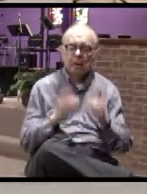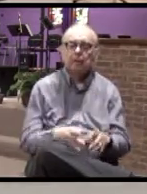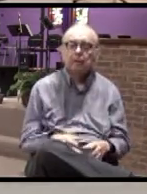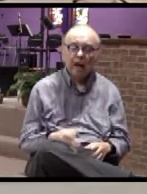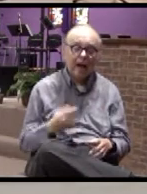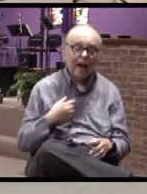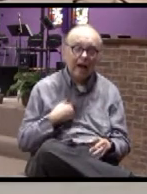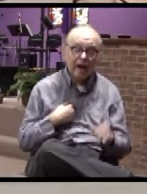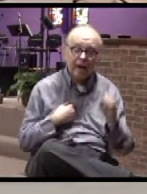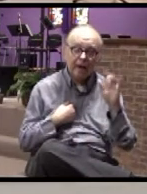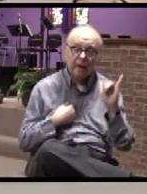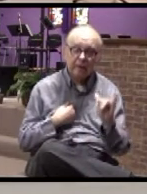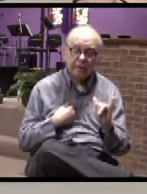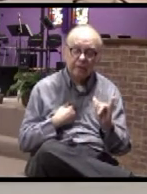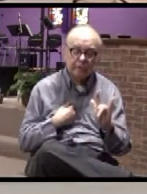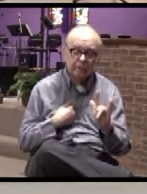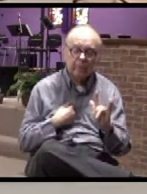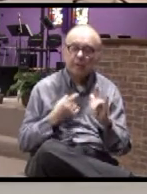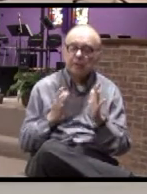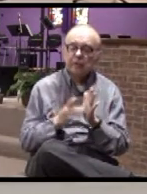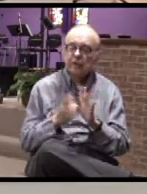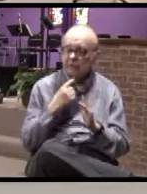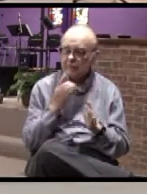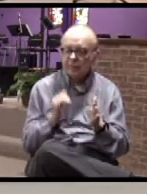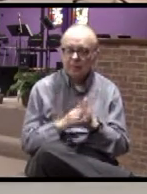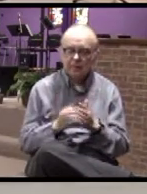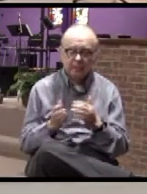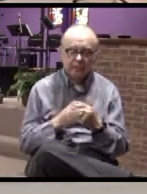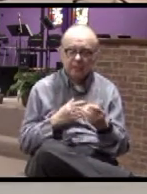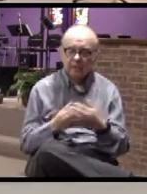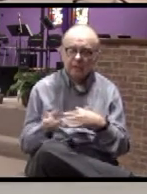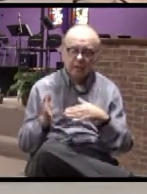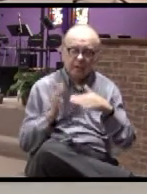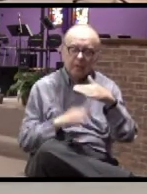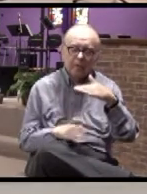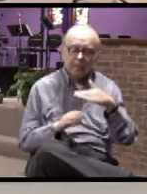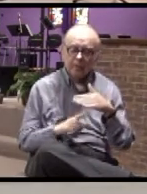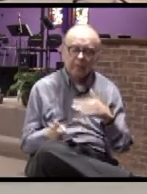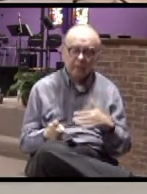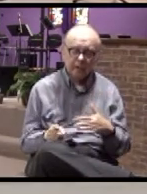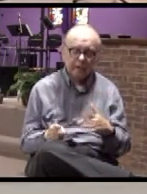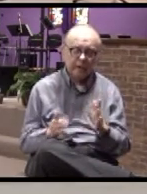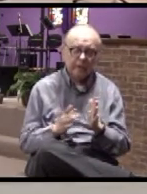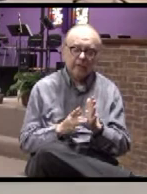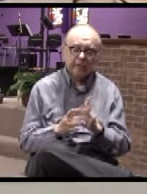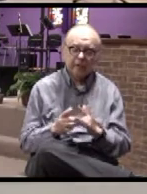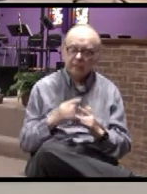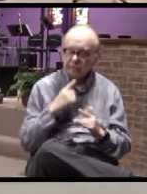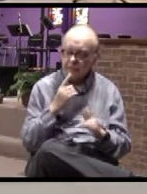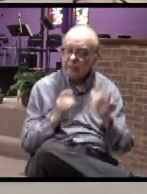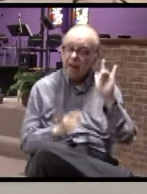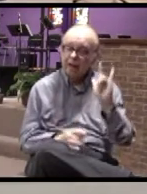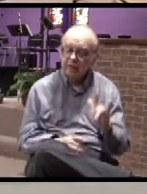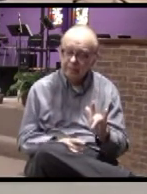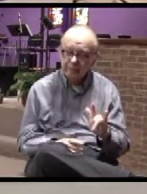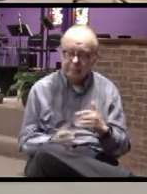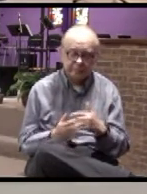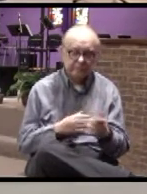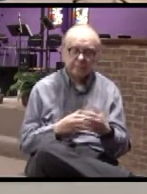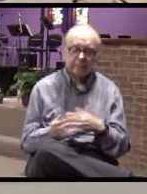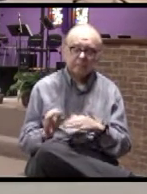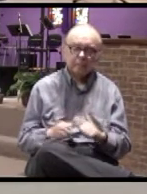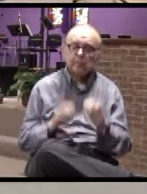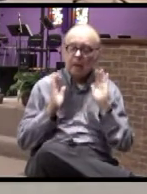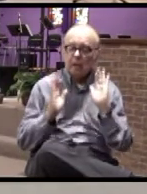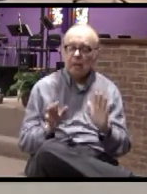you. It doesn't matter how low you thought you were, he said, I still love you. It doesn't matter how